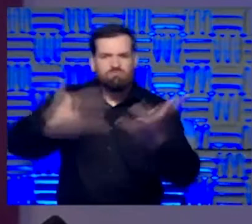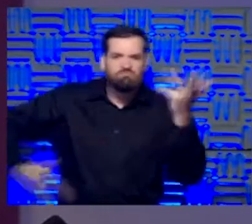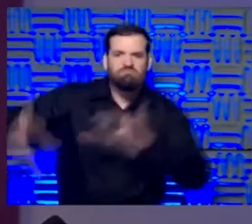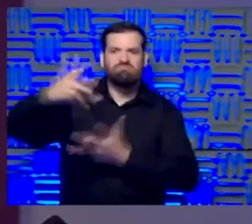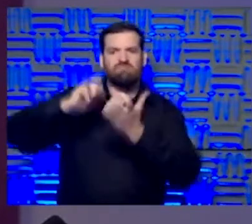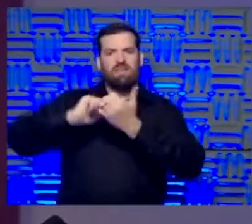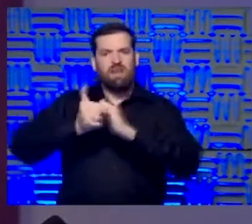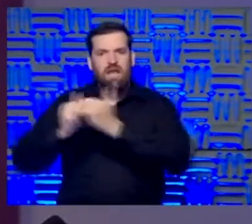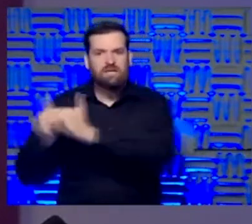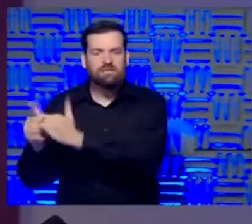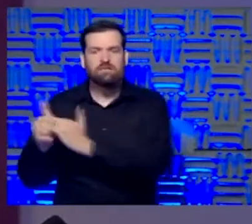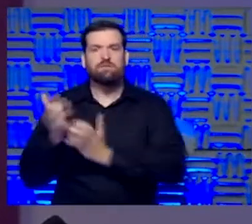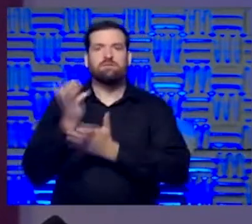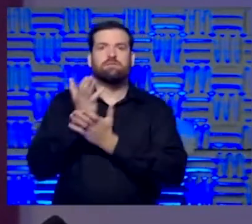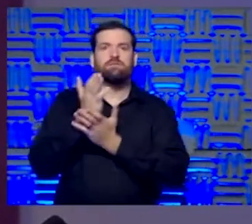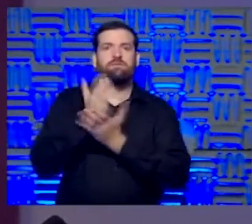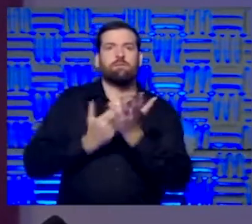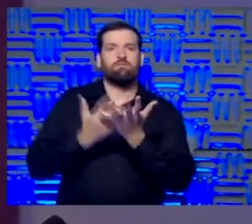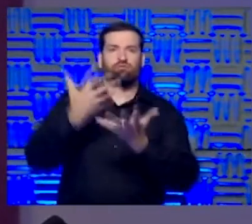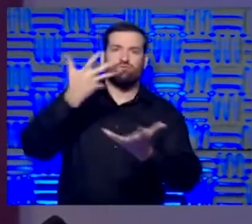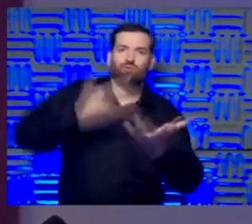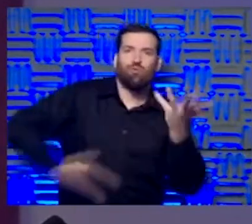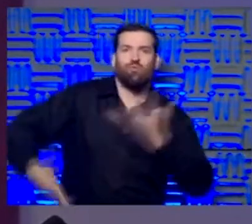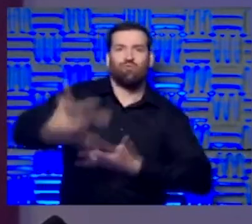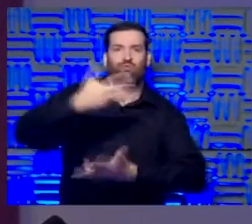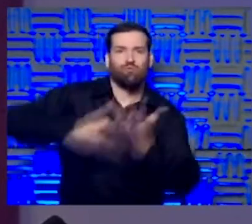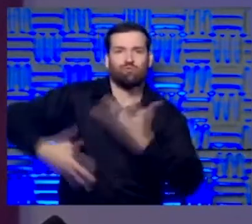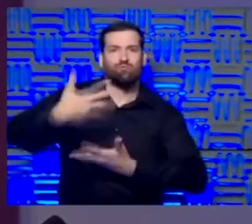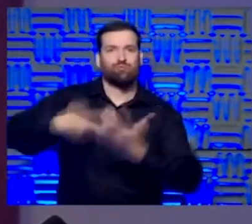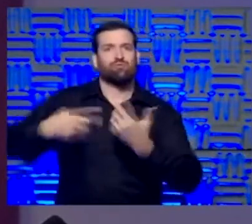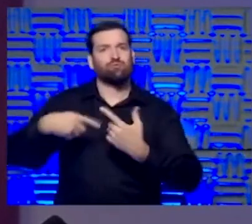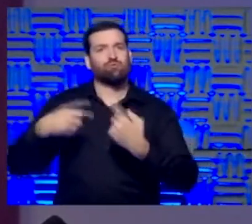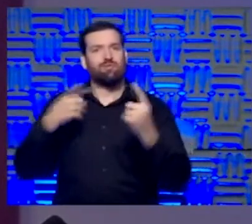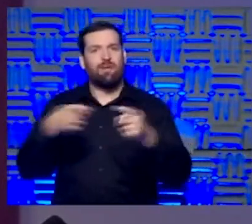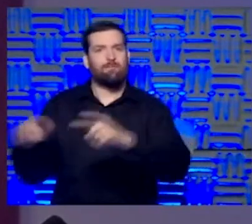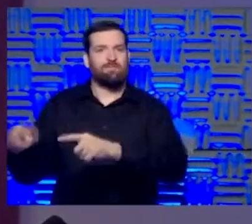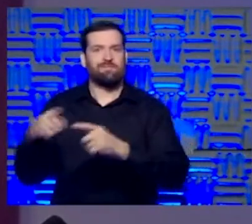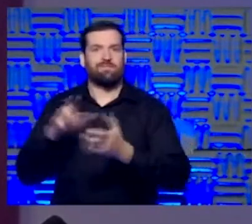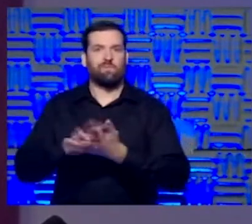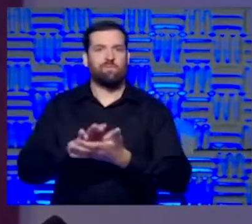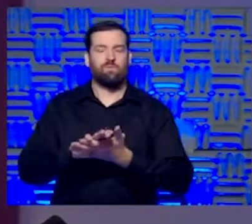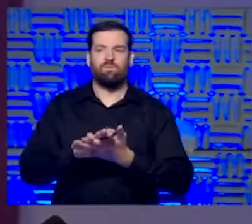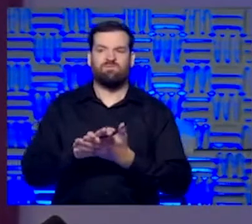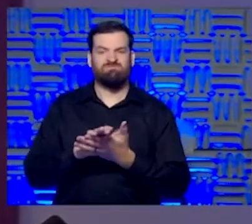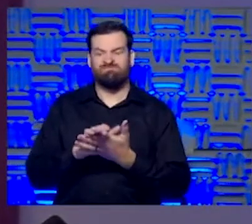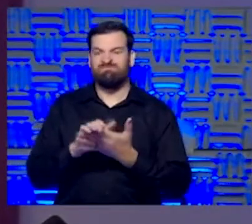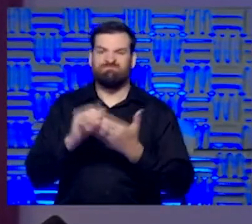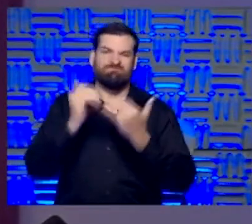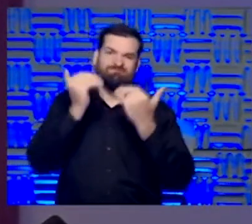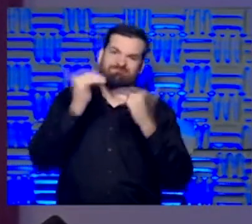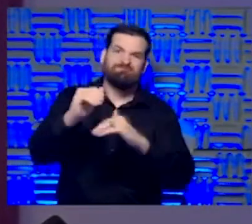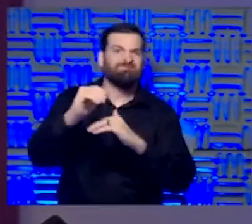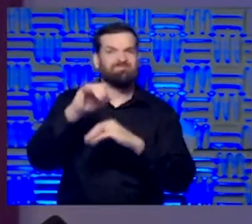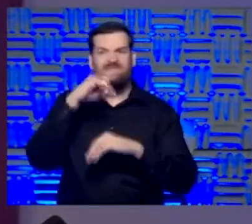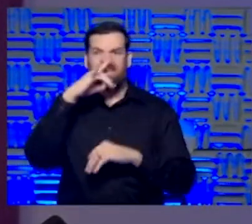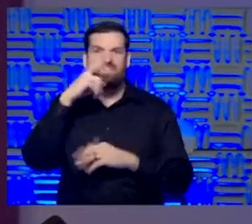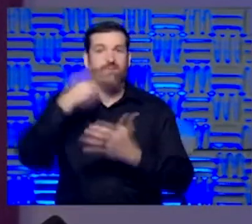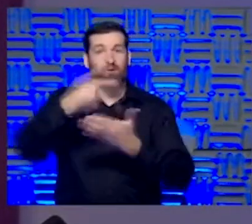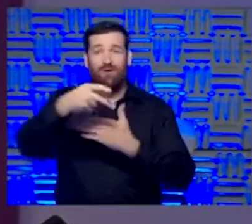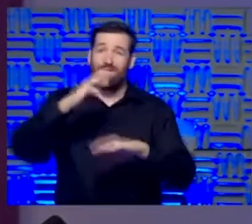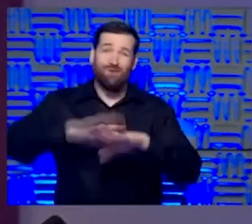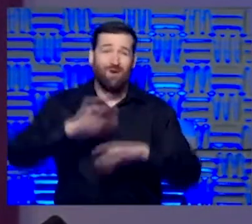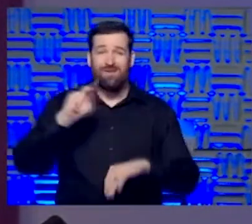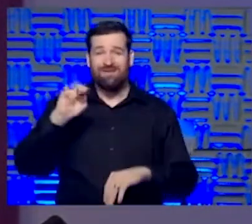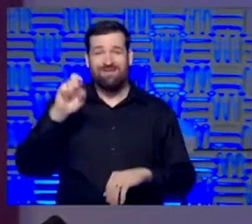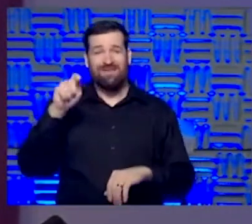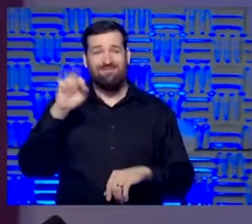athletics, some of the socialization that occurs on. There's only so many kids' programs on Netflix. And